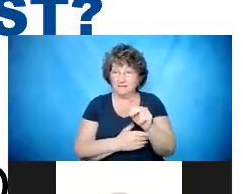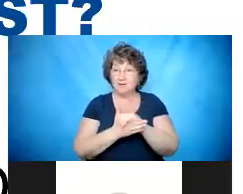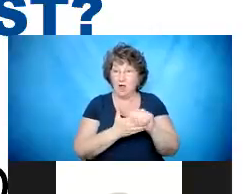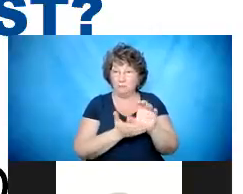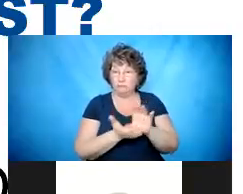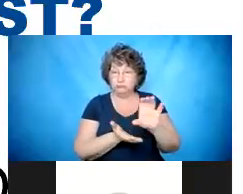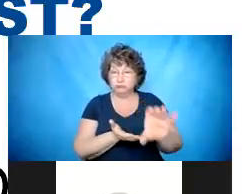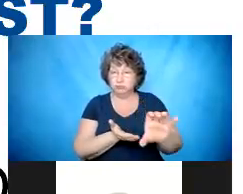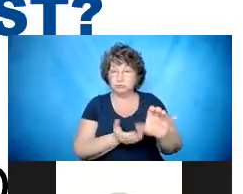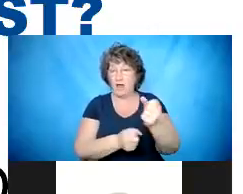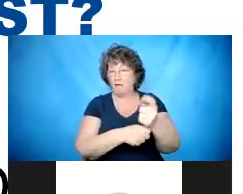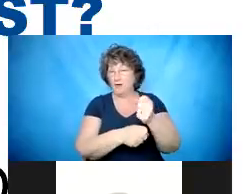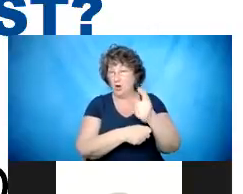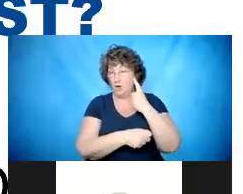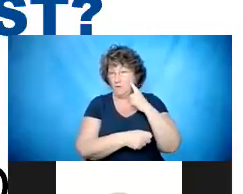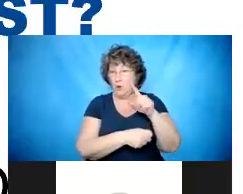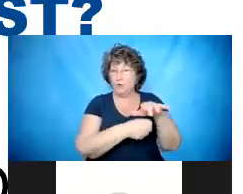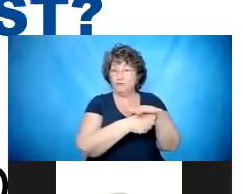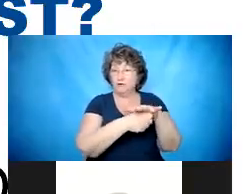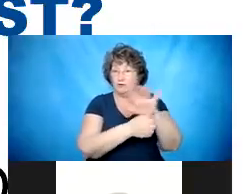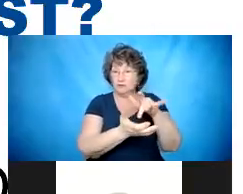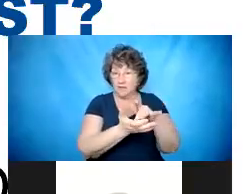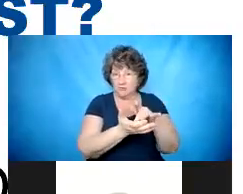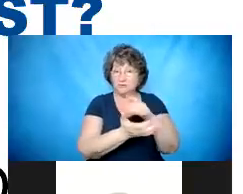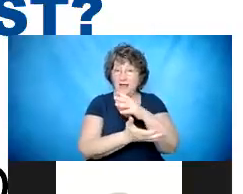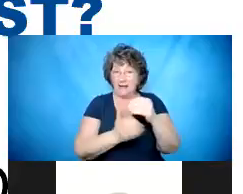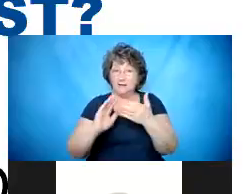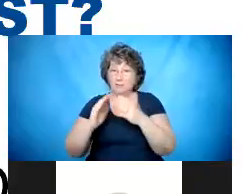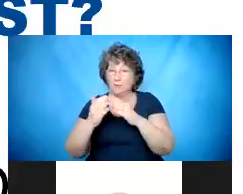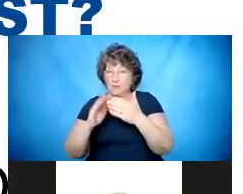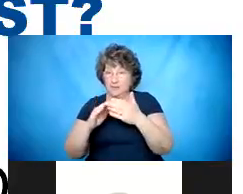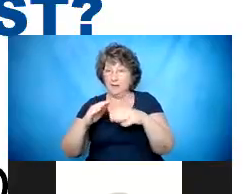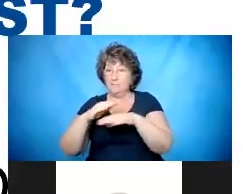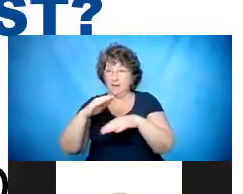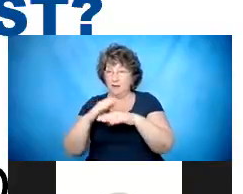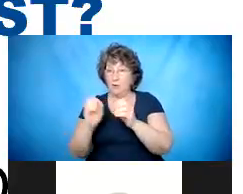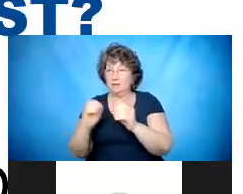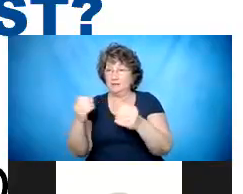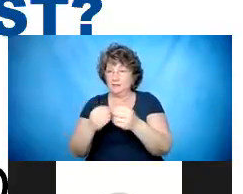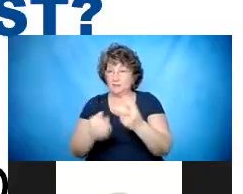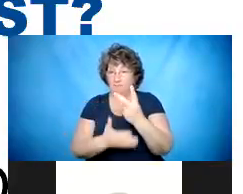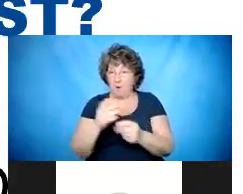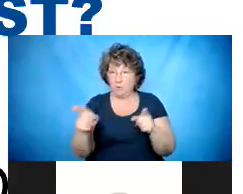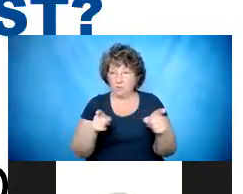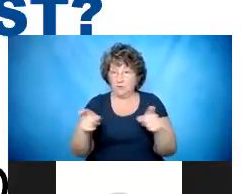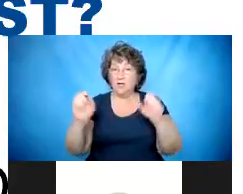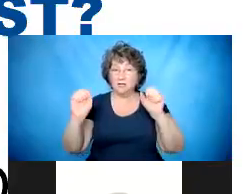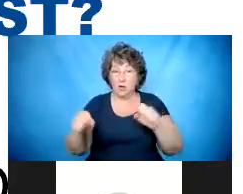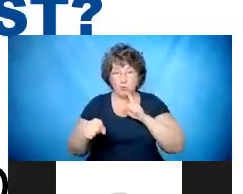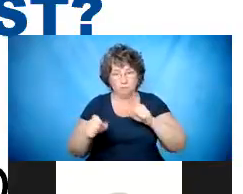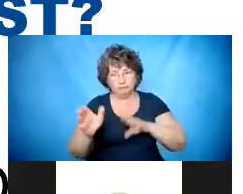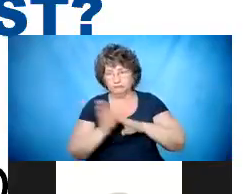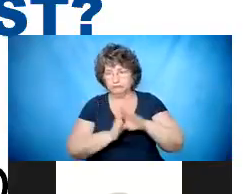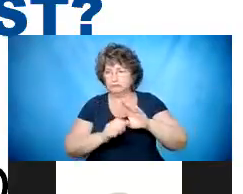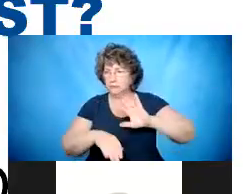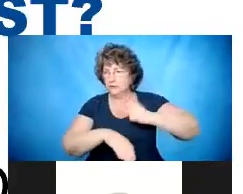organizations to develop culture and diversity and equity projects. And so, we go through